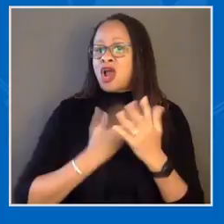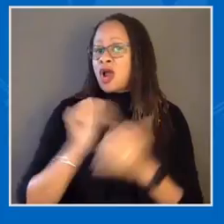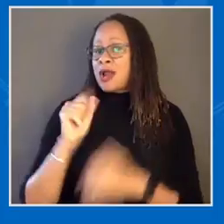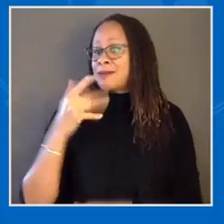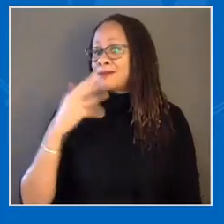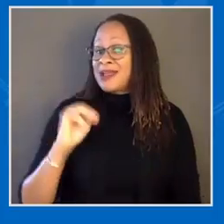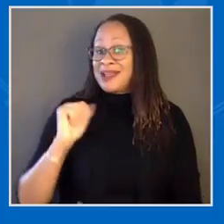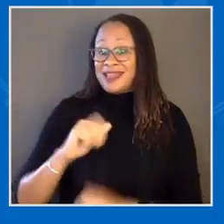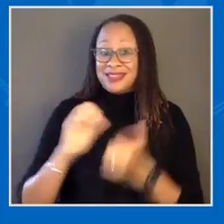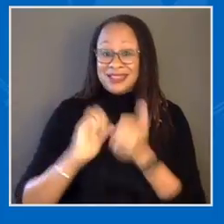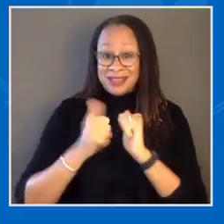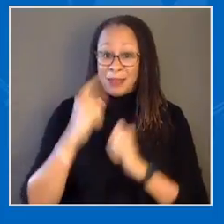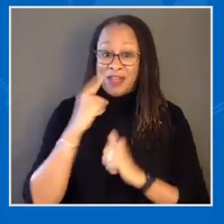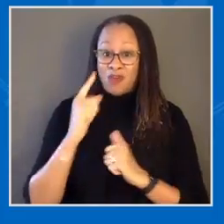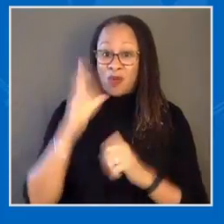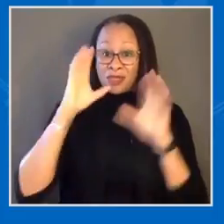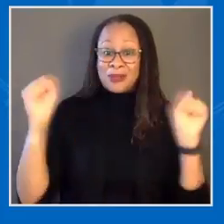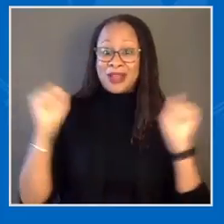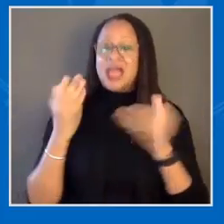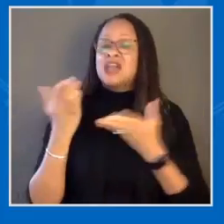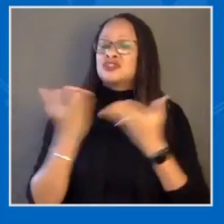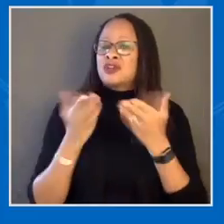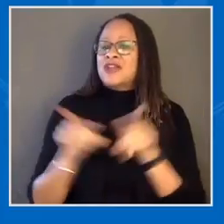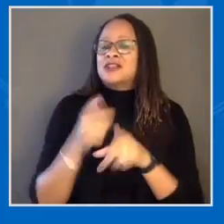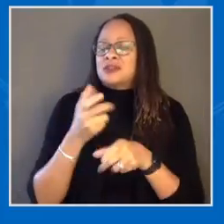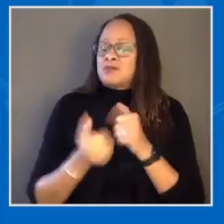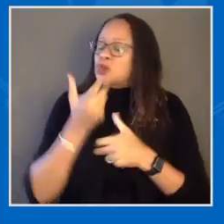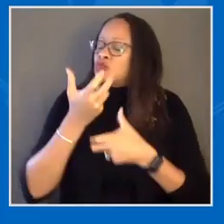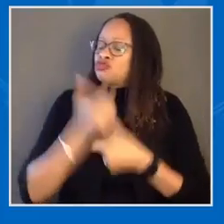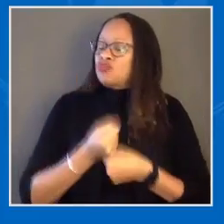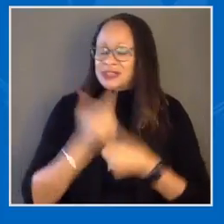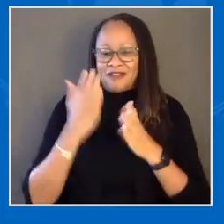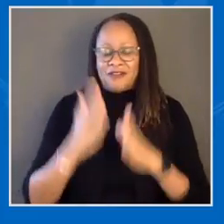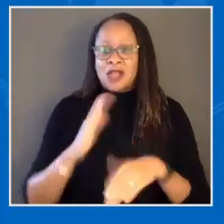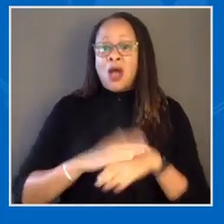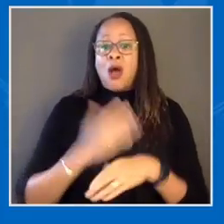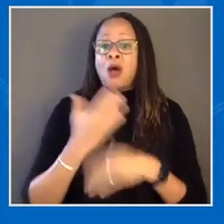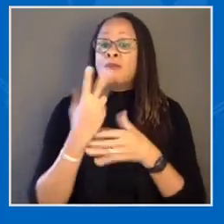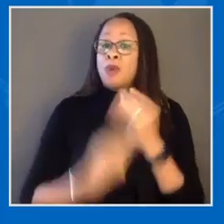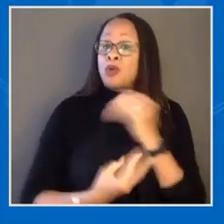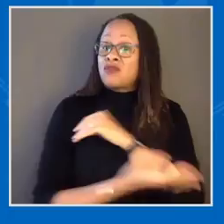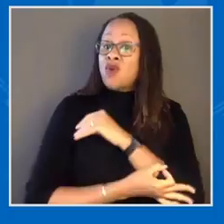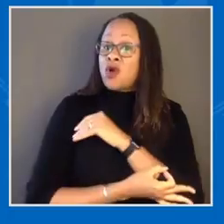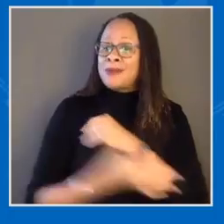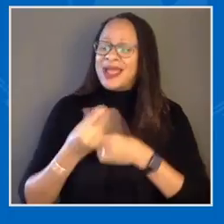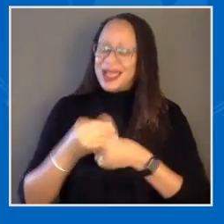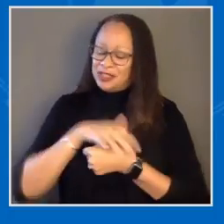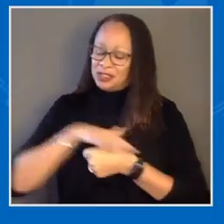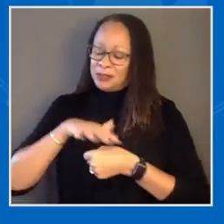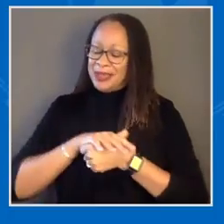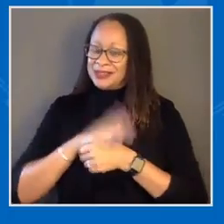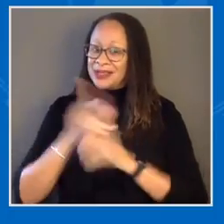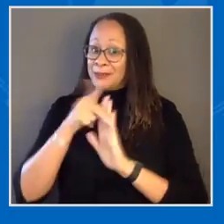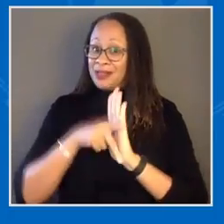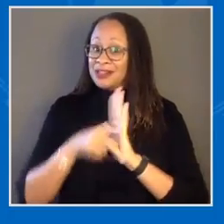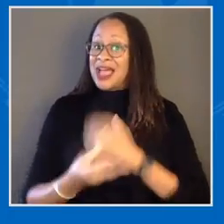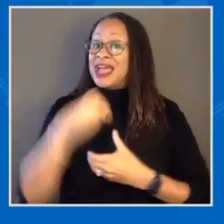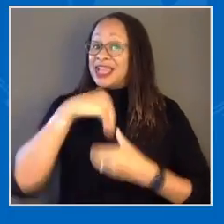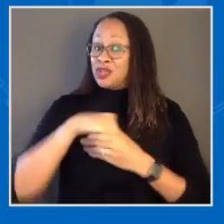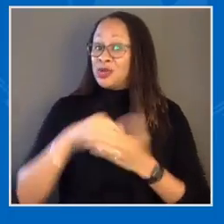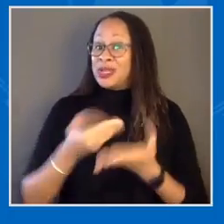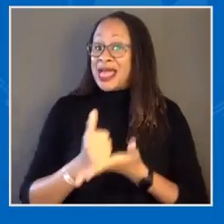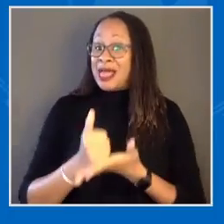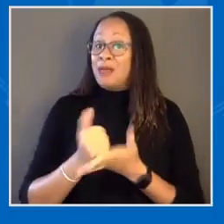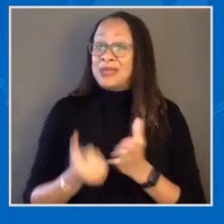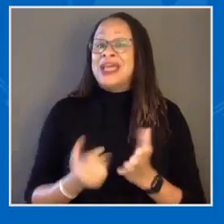presidency, he served as one of my most trusted advisors on both foreign and domestic policy, including helped me develop our